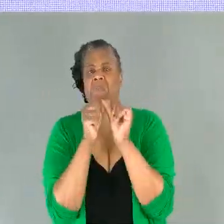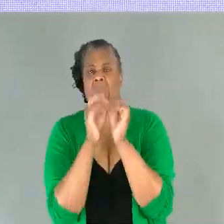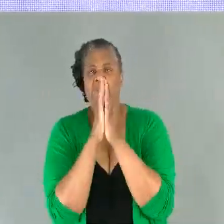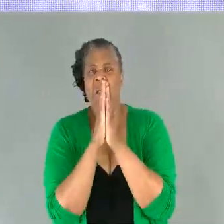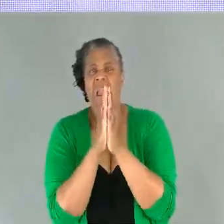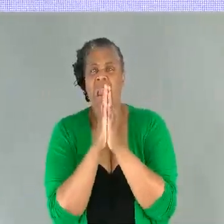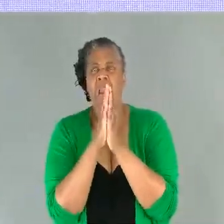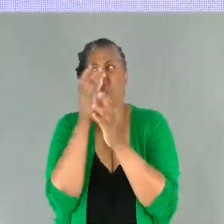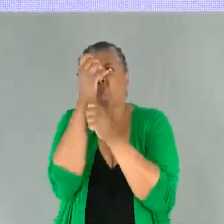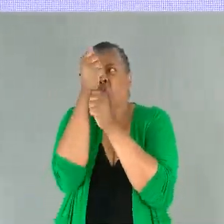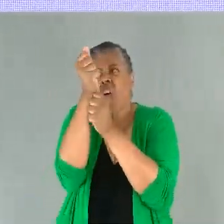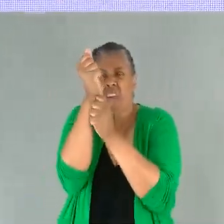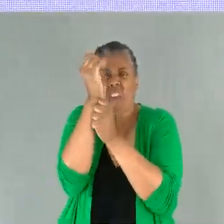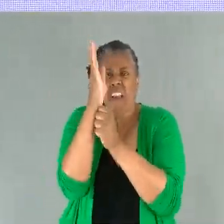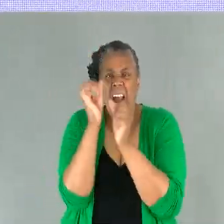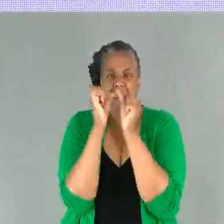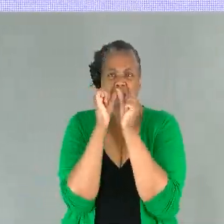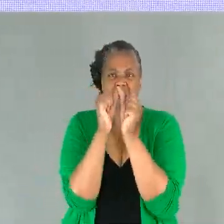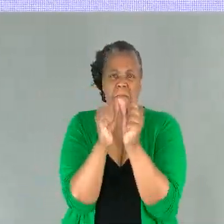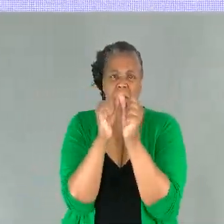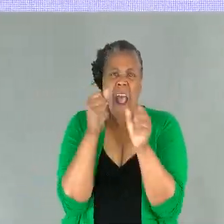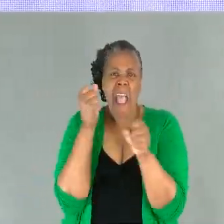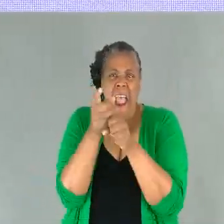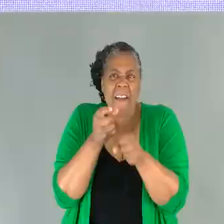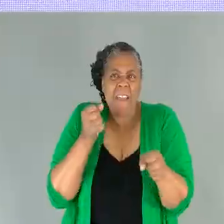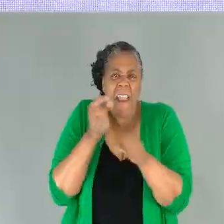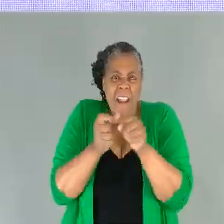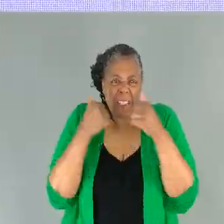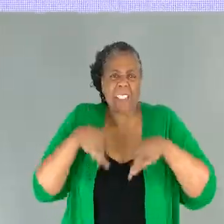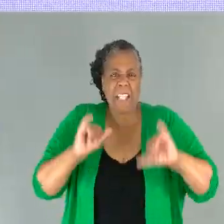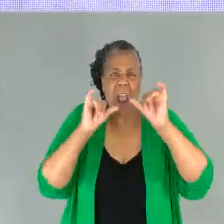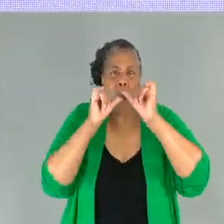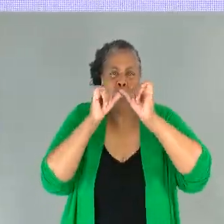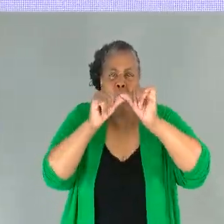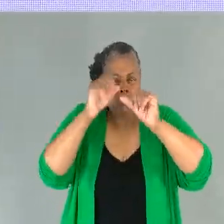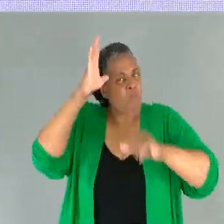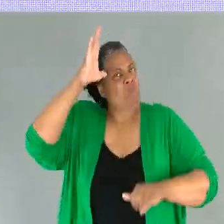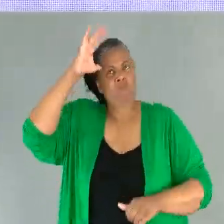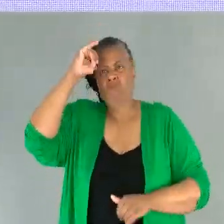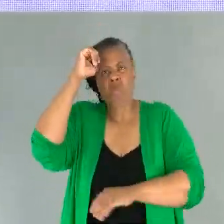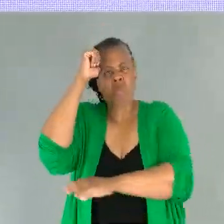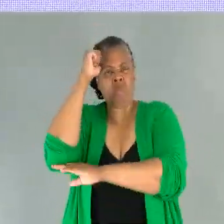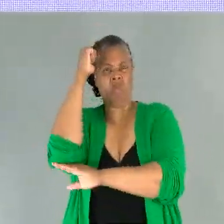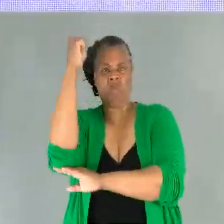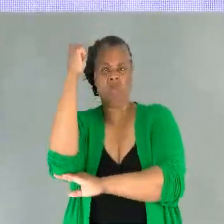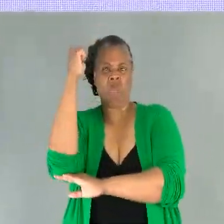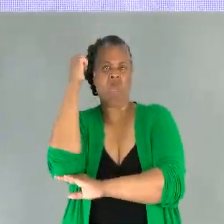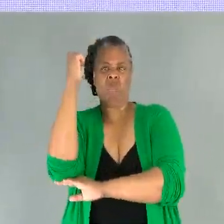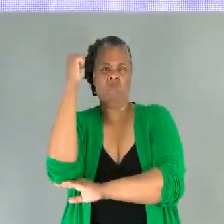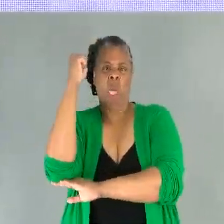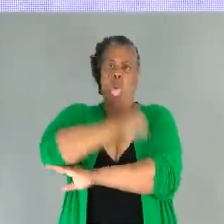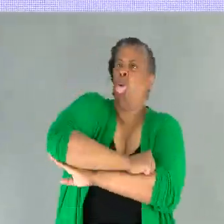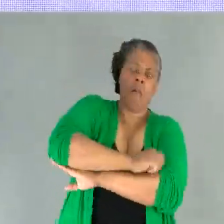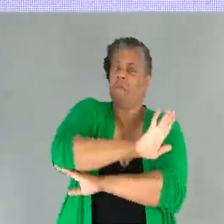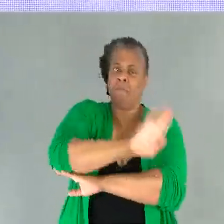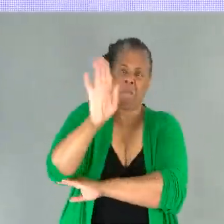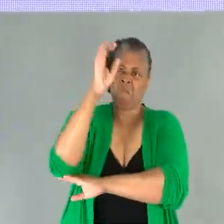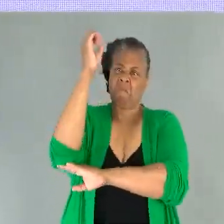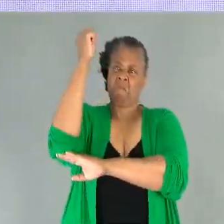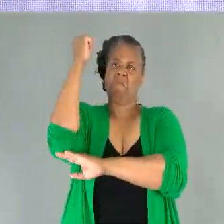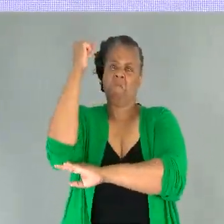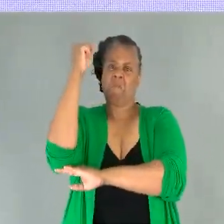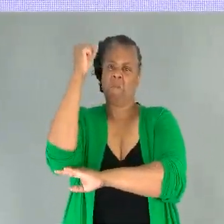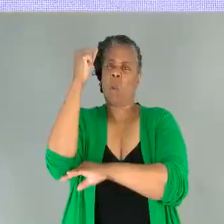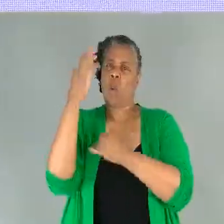on believing. Year after year, she determined that she would not give up until